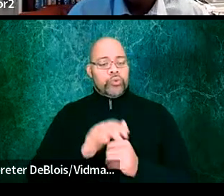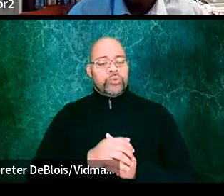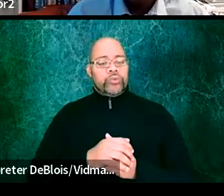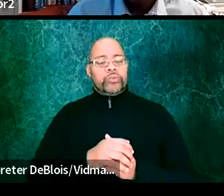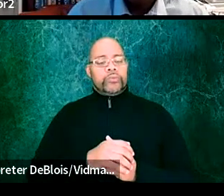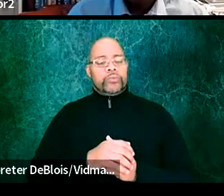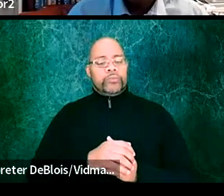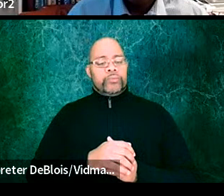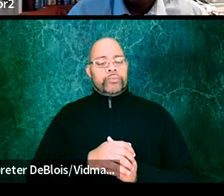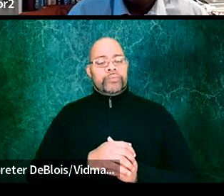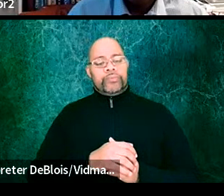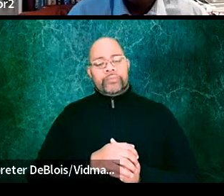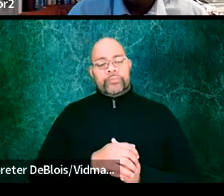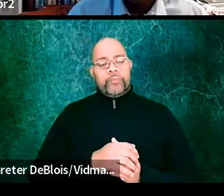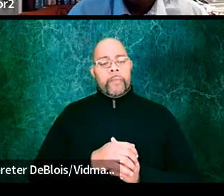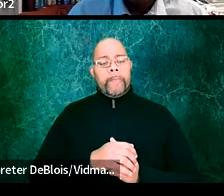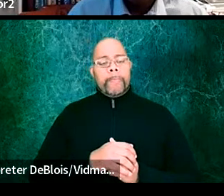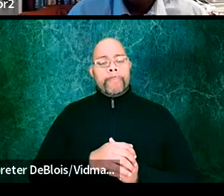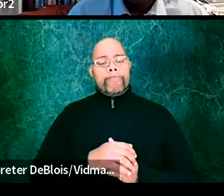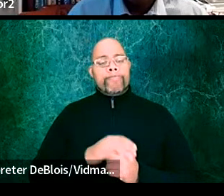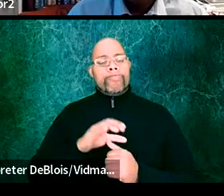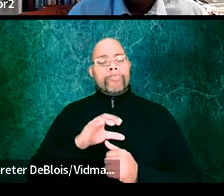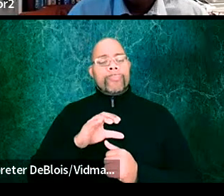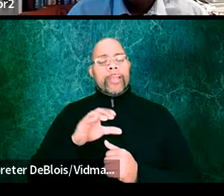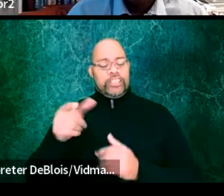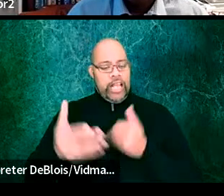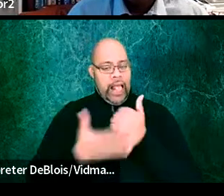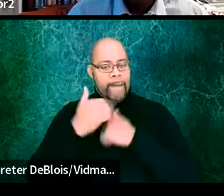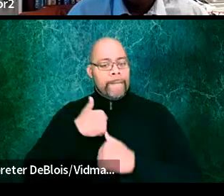school, Carissa Justice, and she